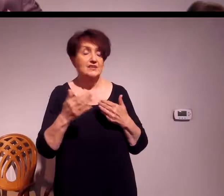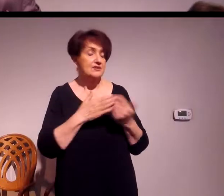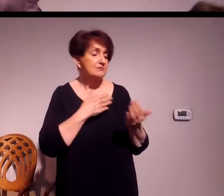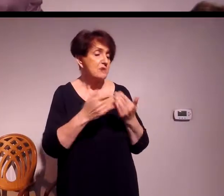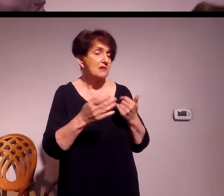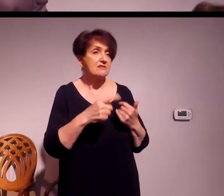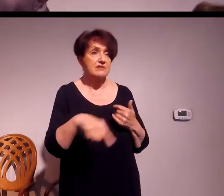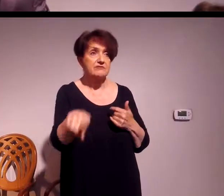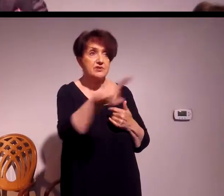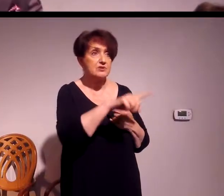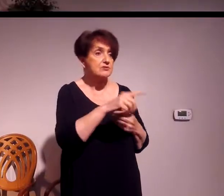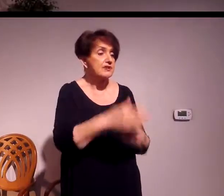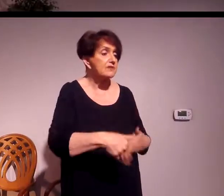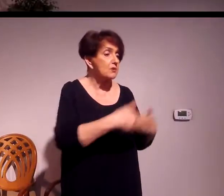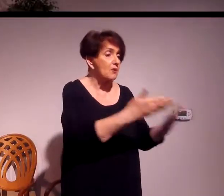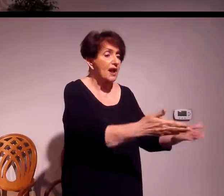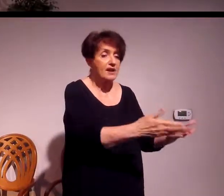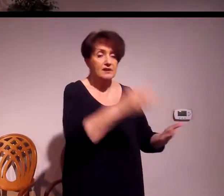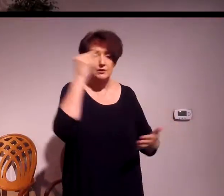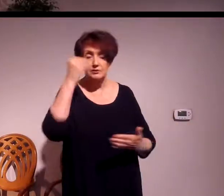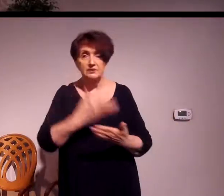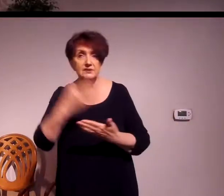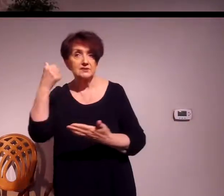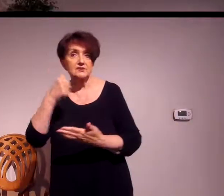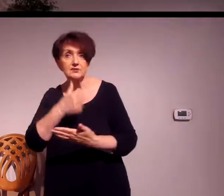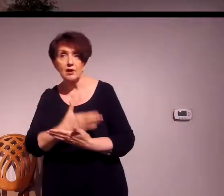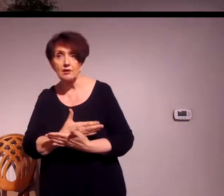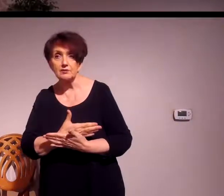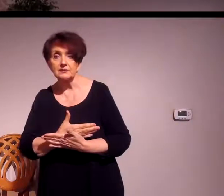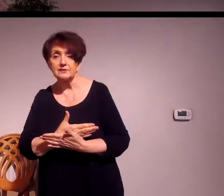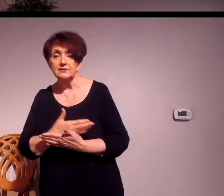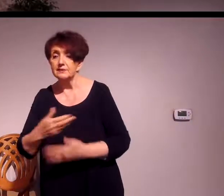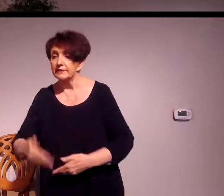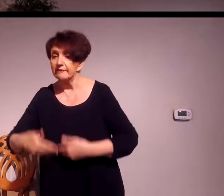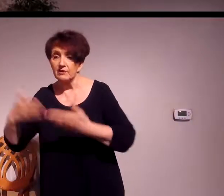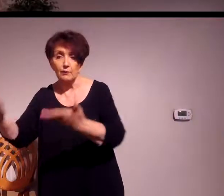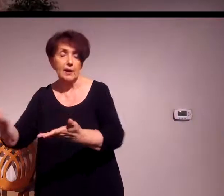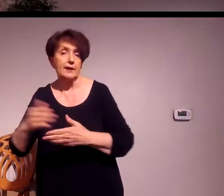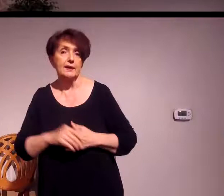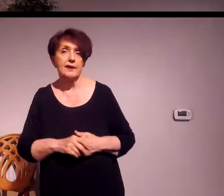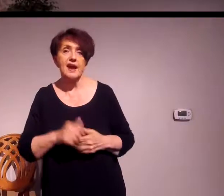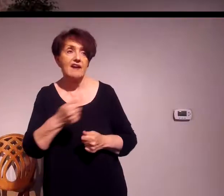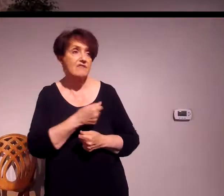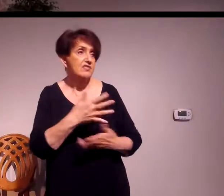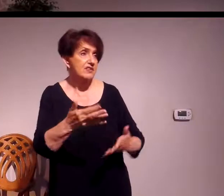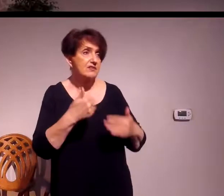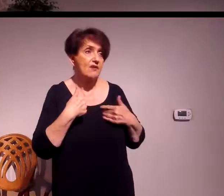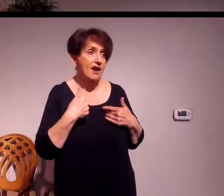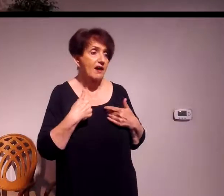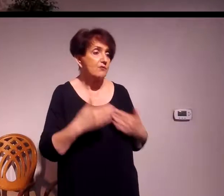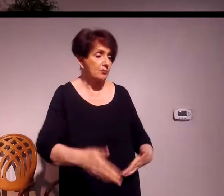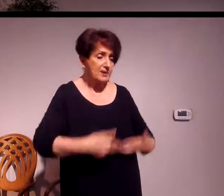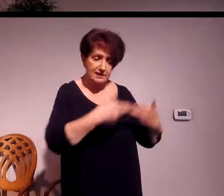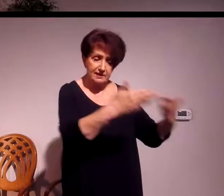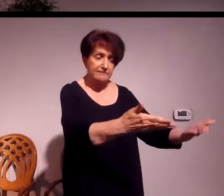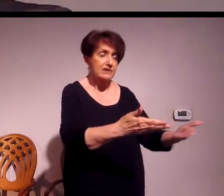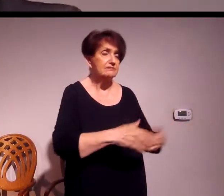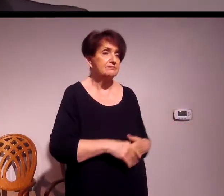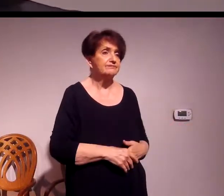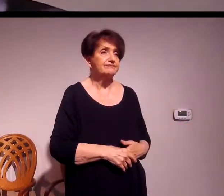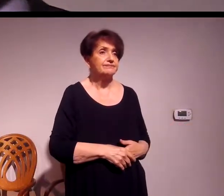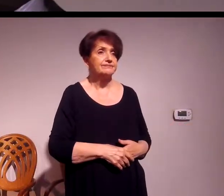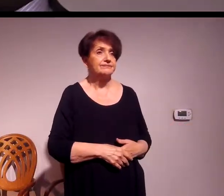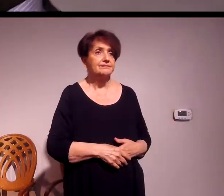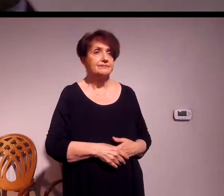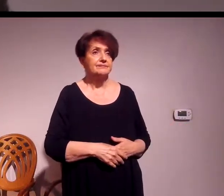or your inheritors give it away. But everything you have will be given. And